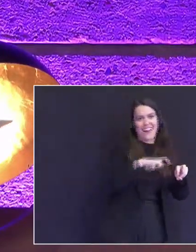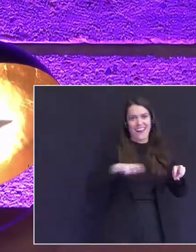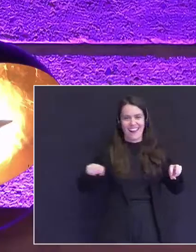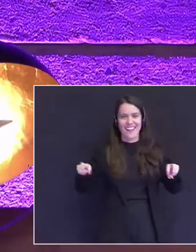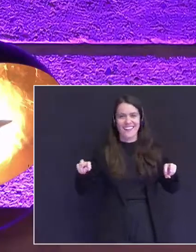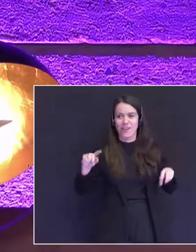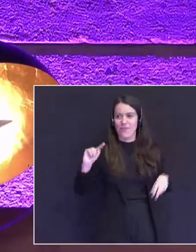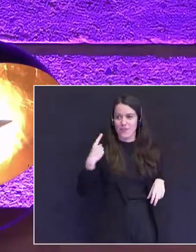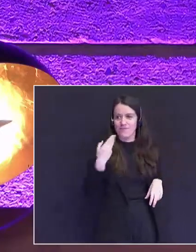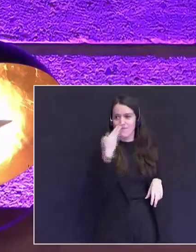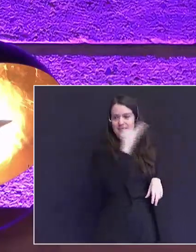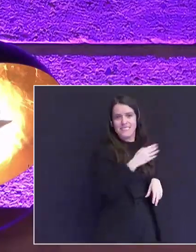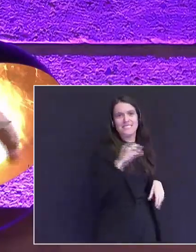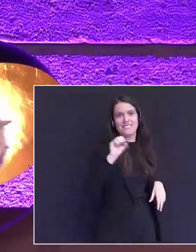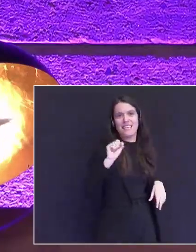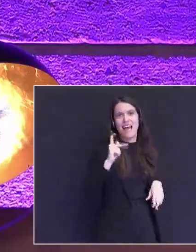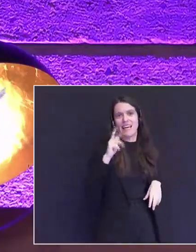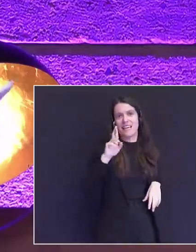Ms. Sakriani Sakti.